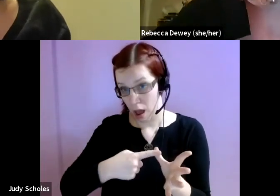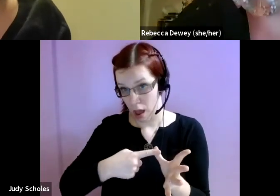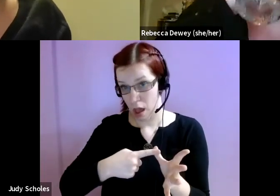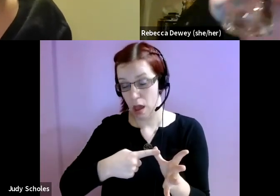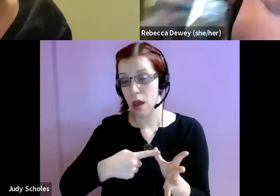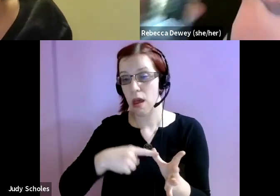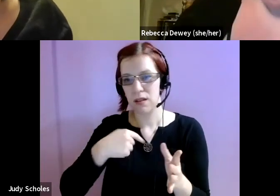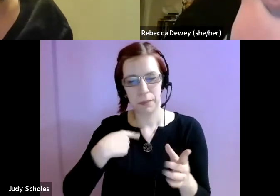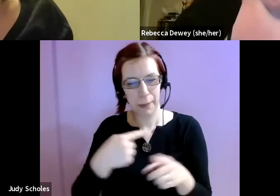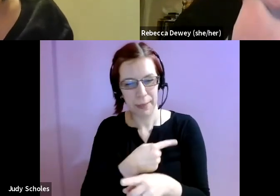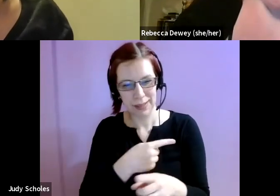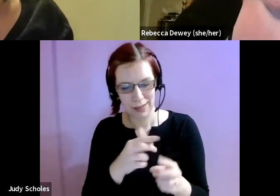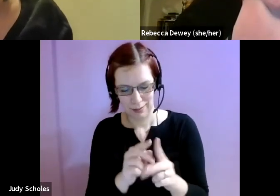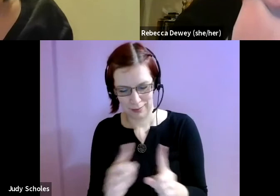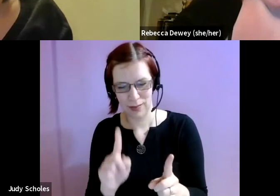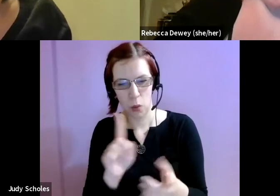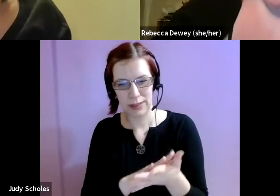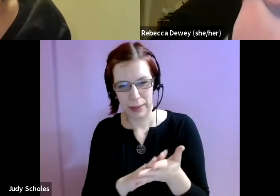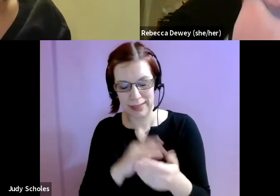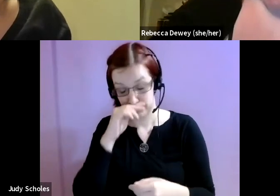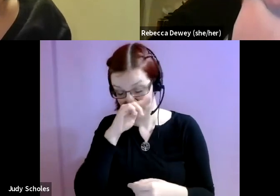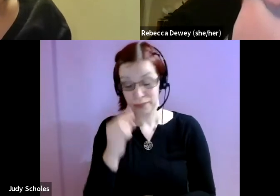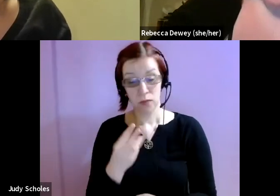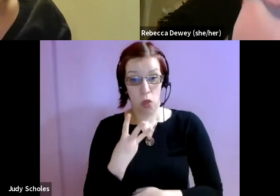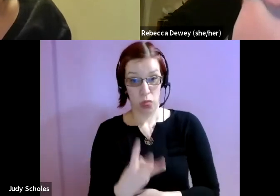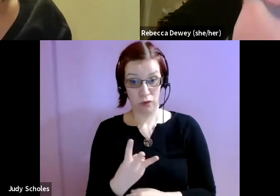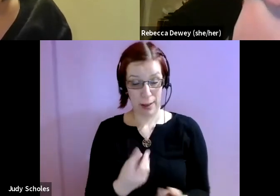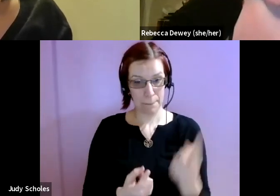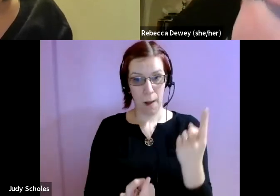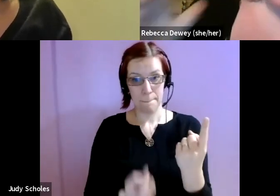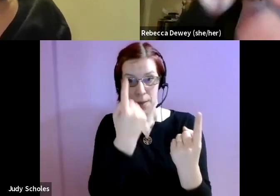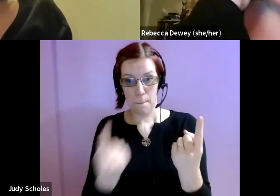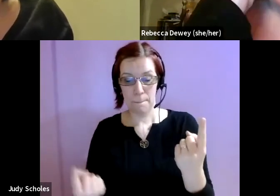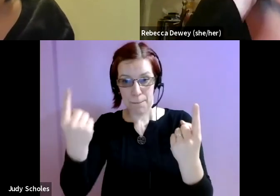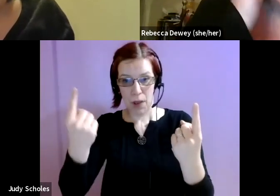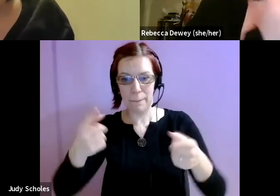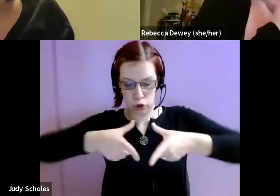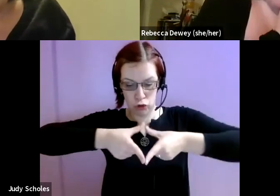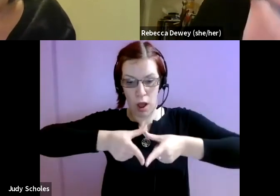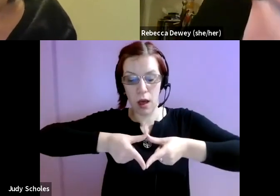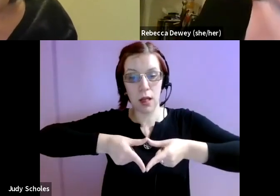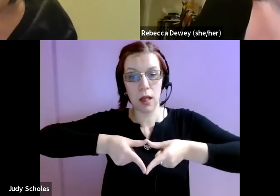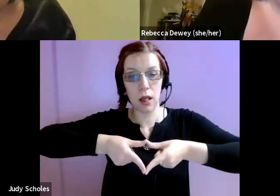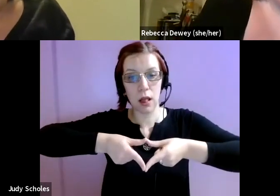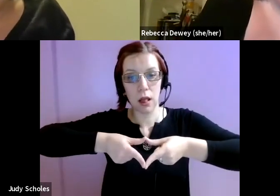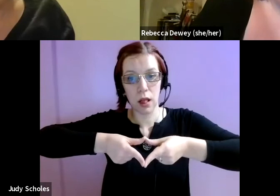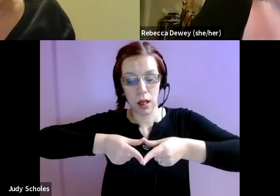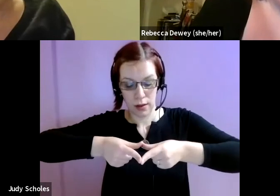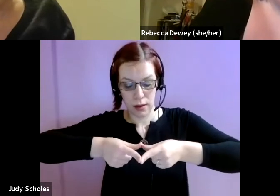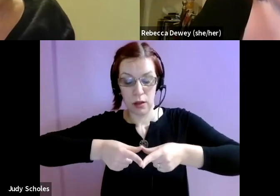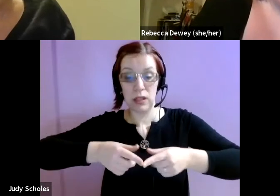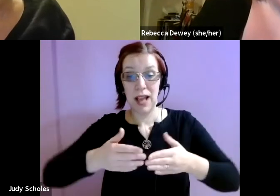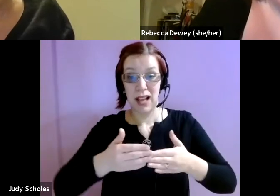be 3 spacecraft in a triangle. And those spacecraft, instead of being separated by a